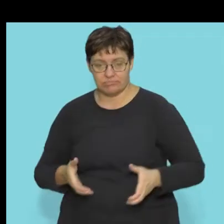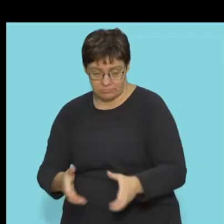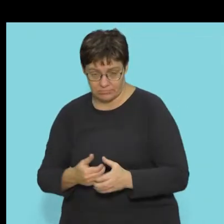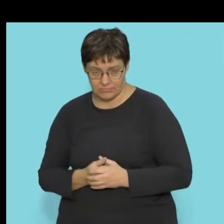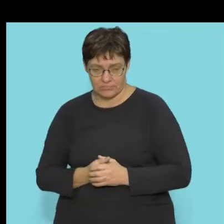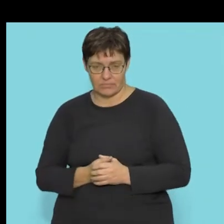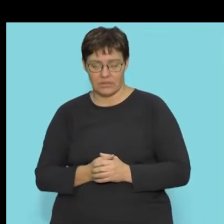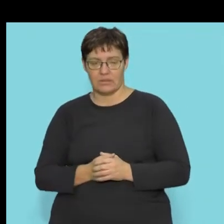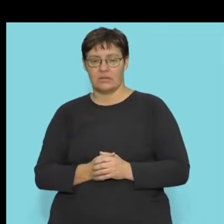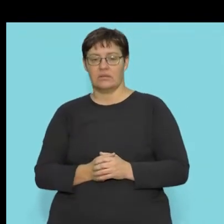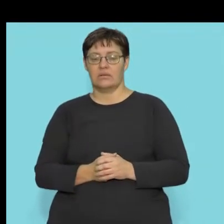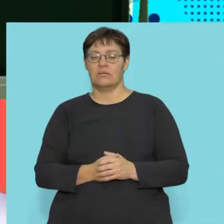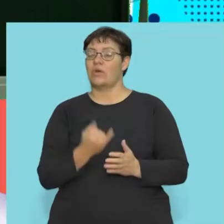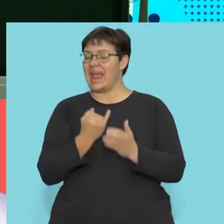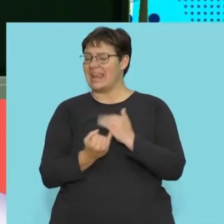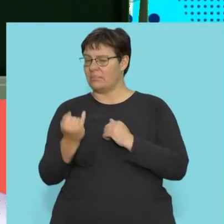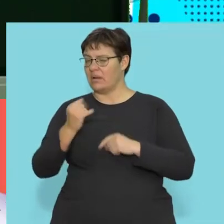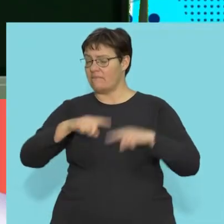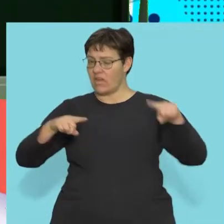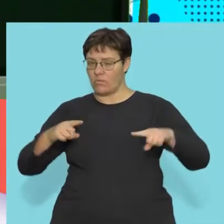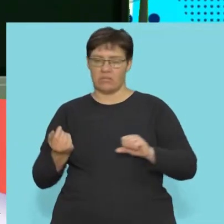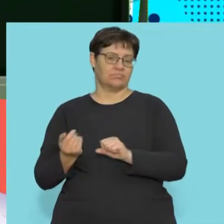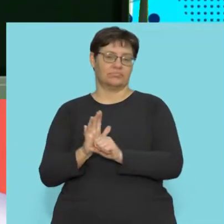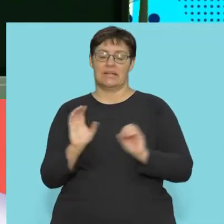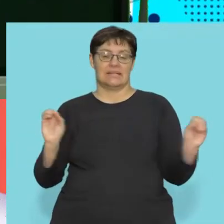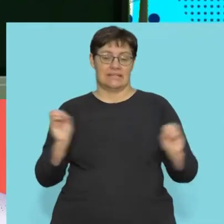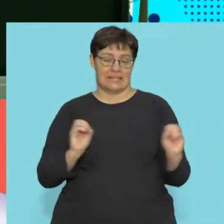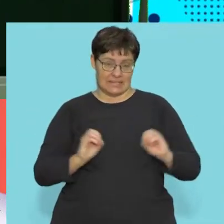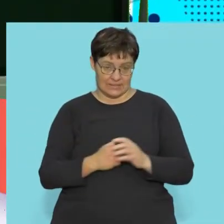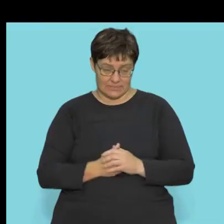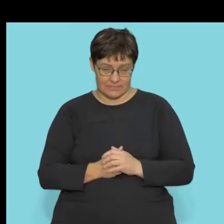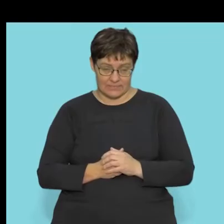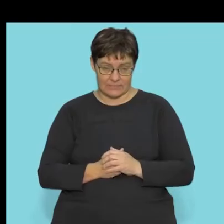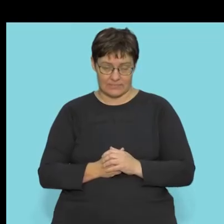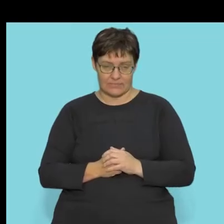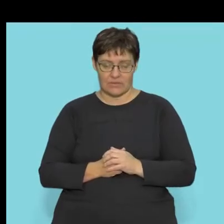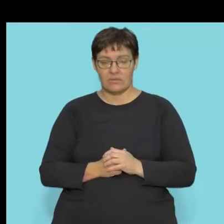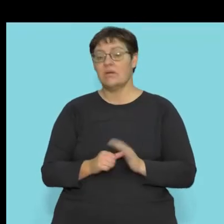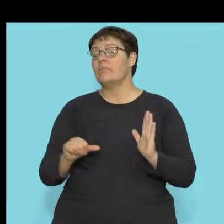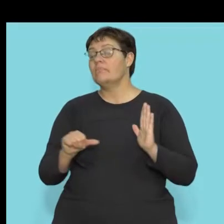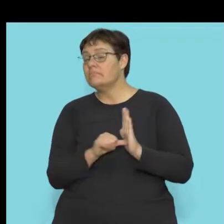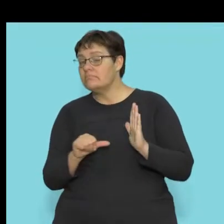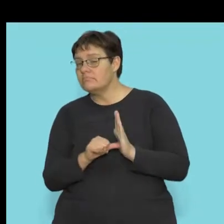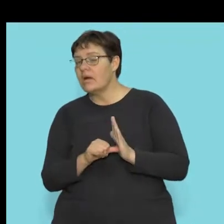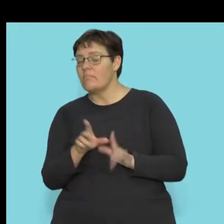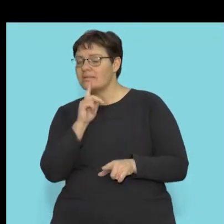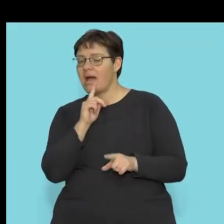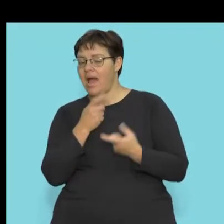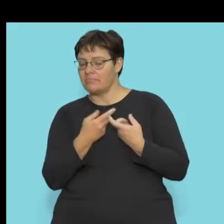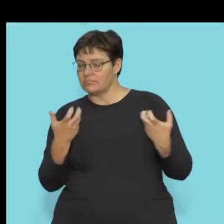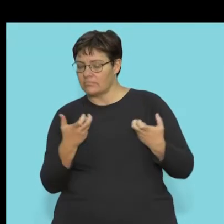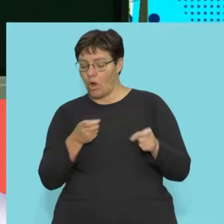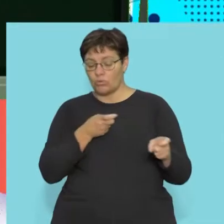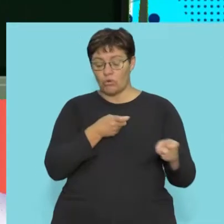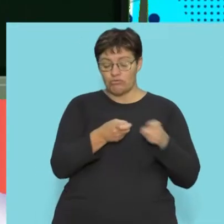but baked immediately, meaning that it was not subjected to the independent variable of different treatment. And so it's important that